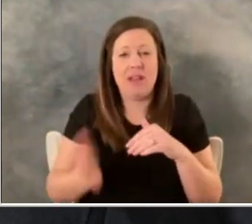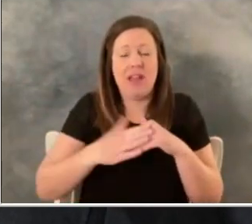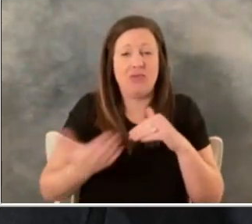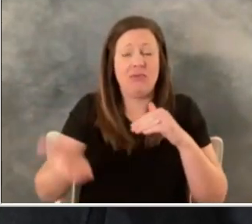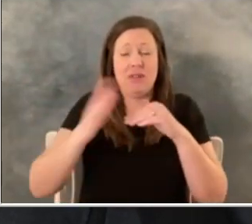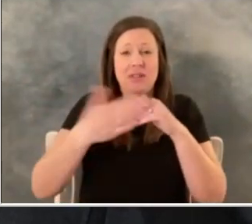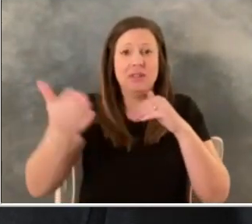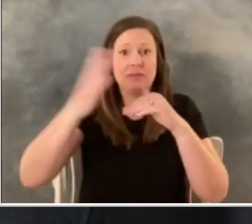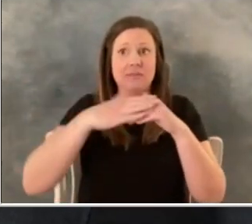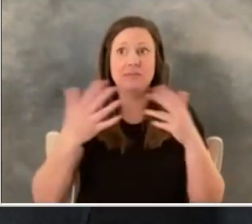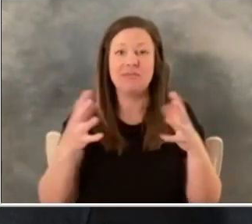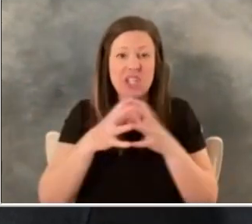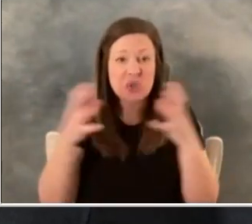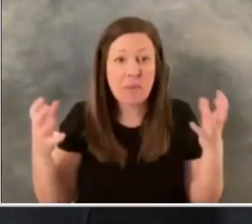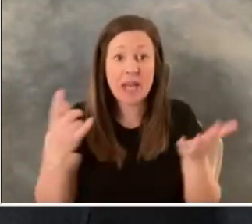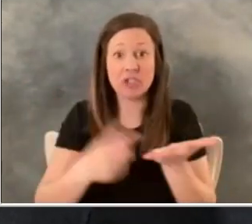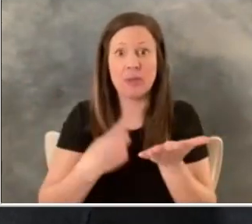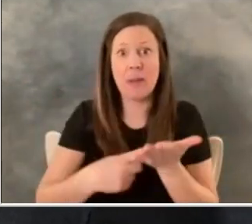sometimes I couldn't move my leg.